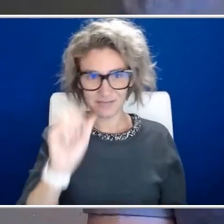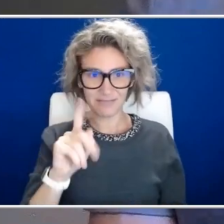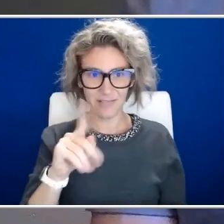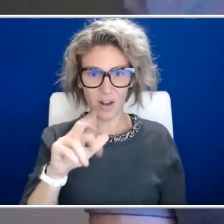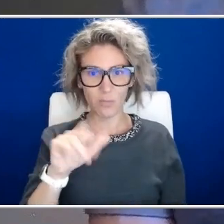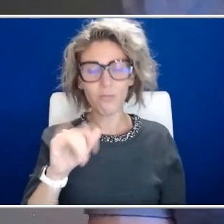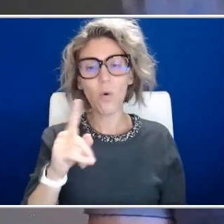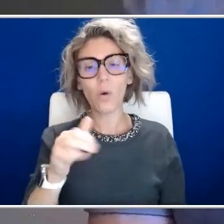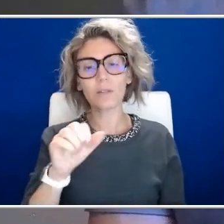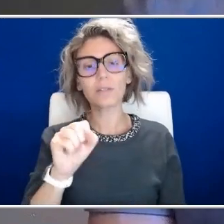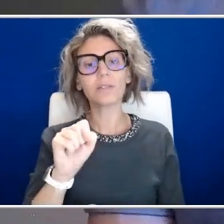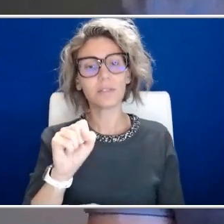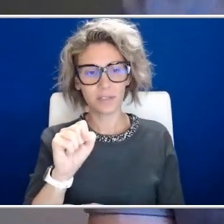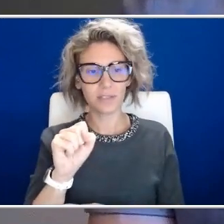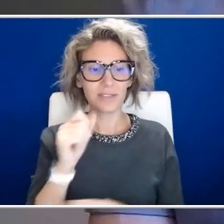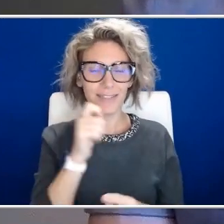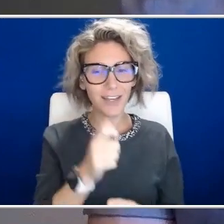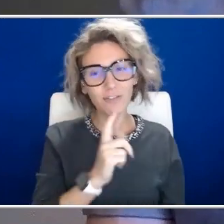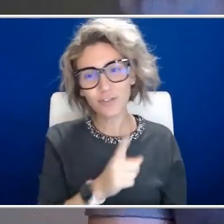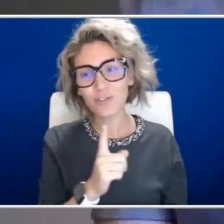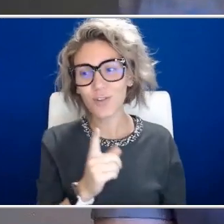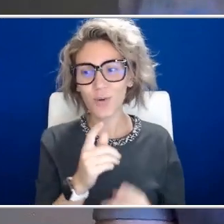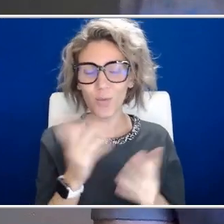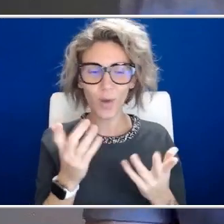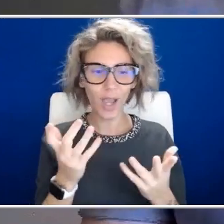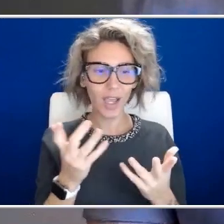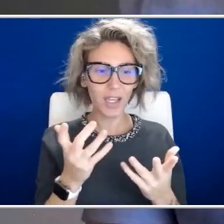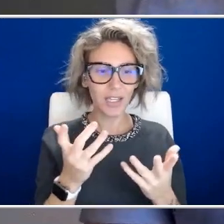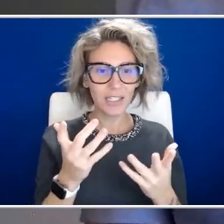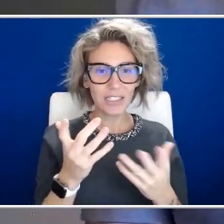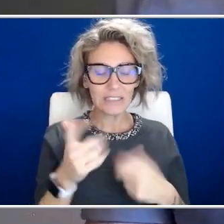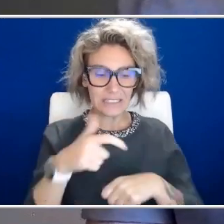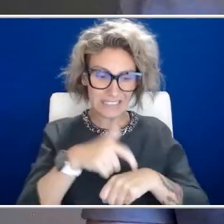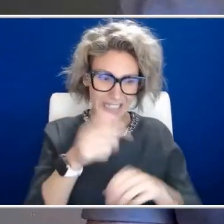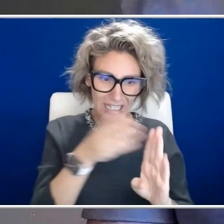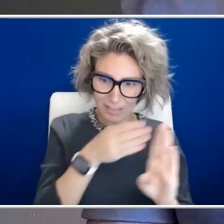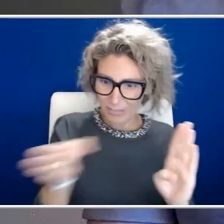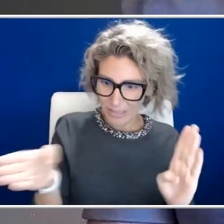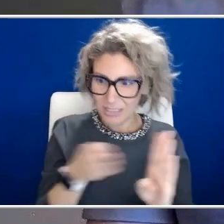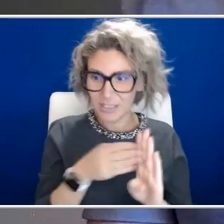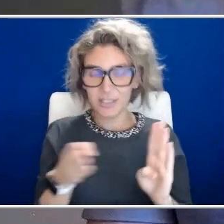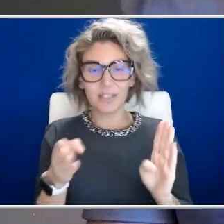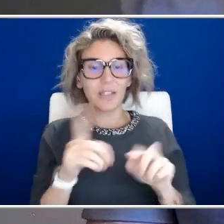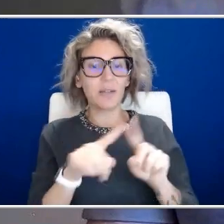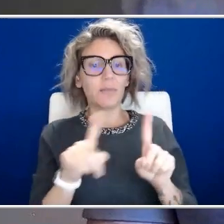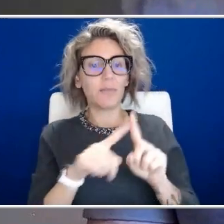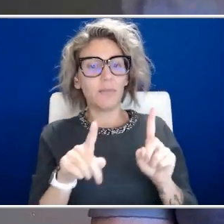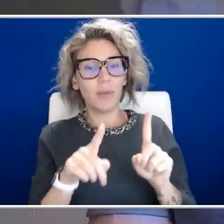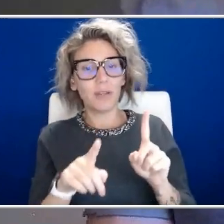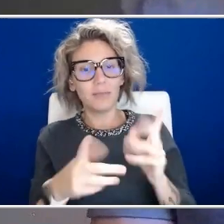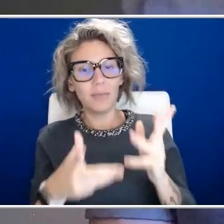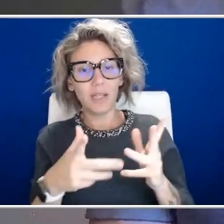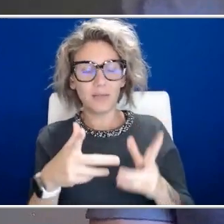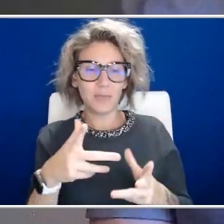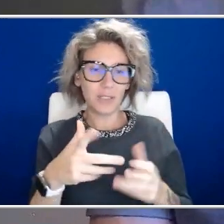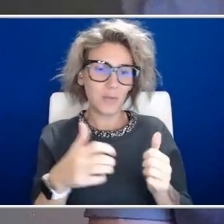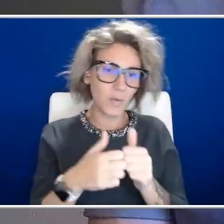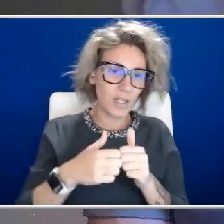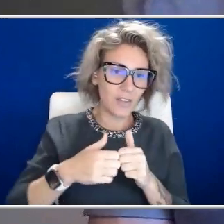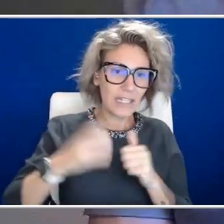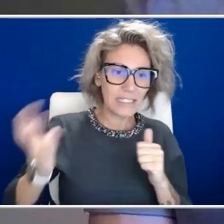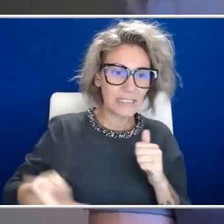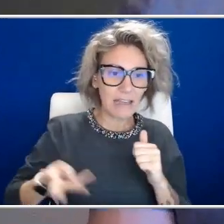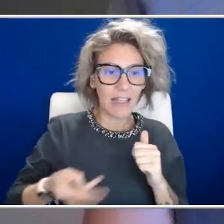Alport's. Not sure what the timeline is, but it's probably going to end up in dialysis or